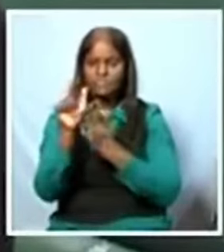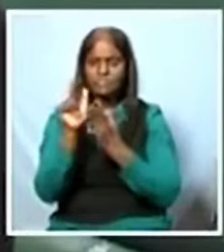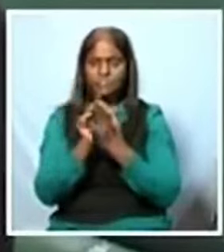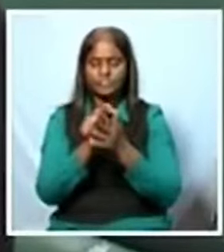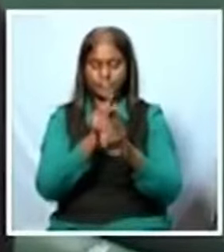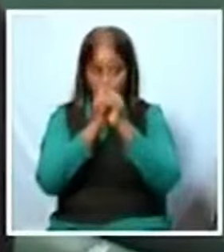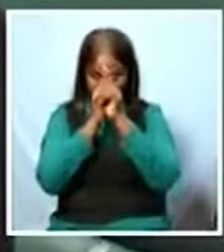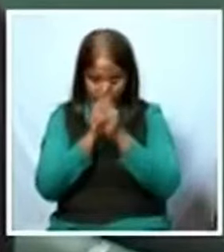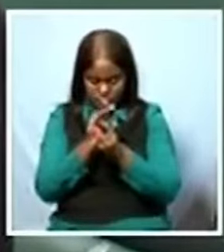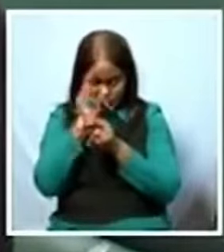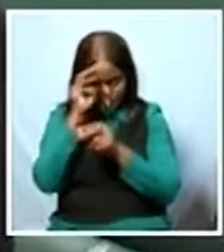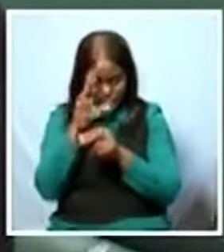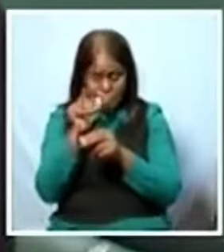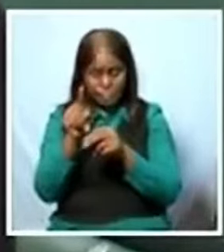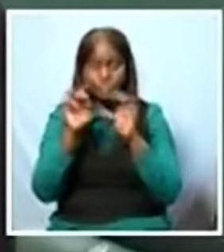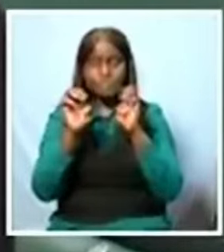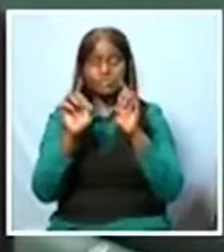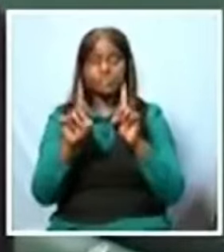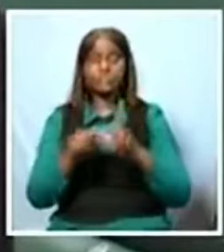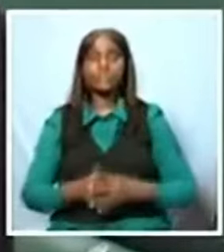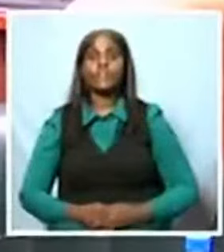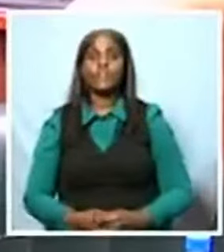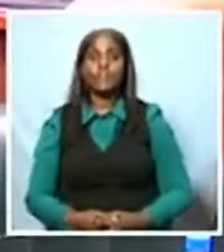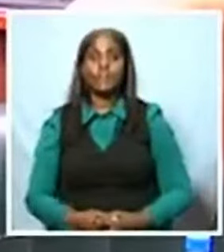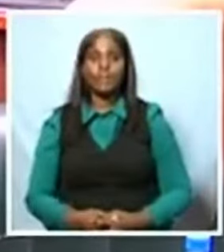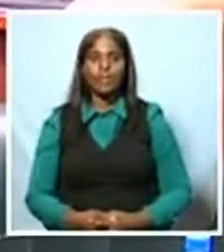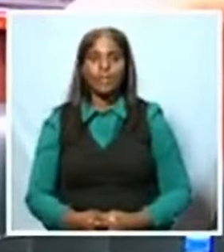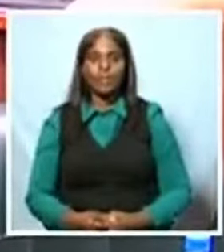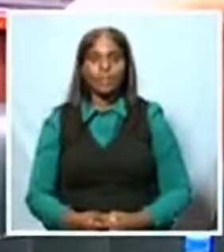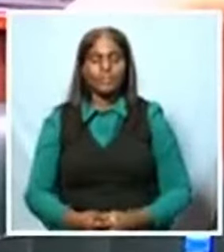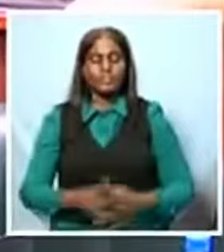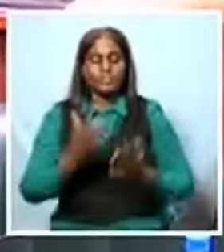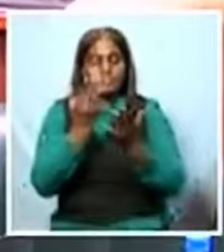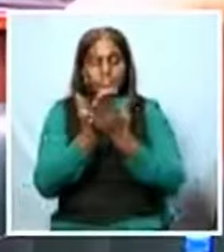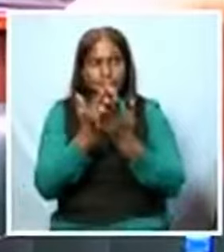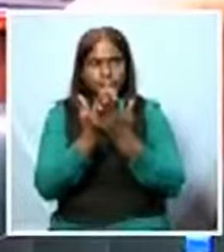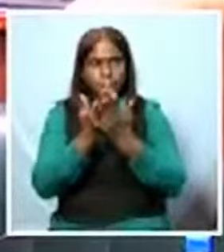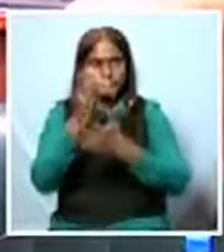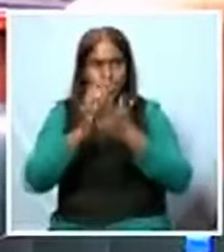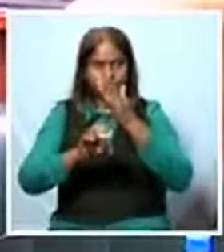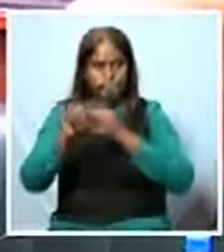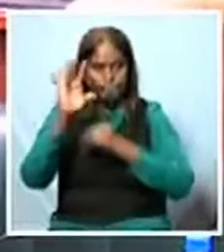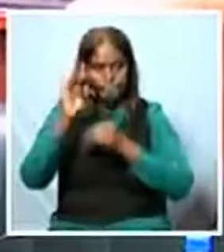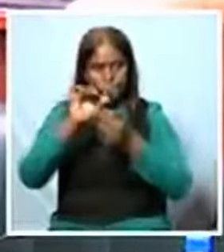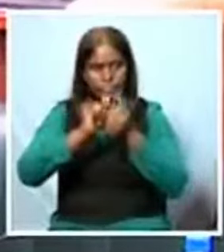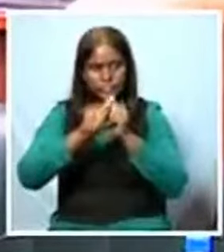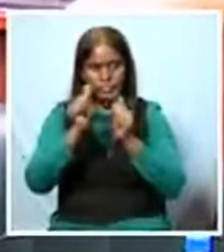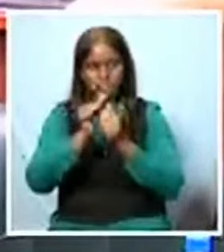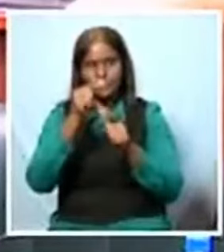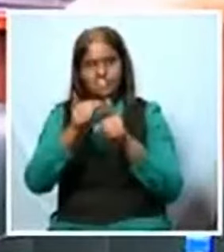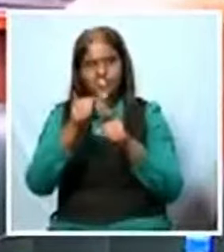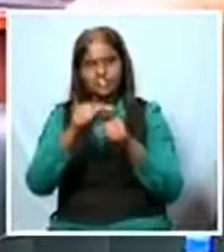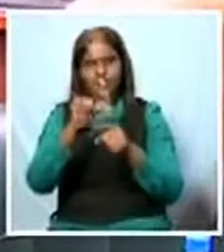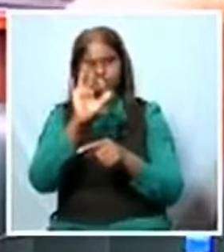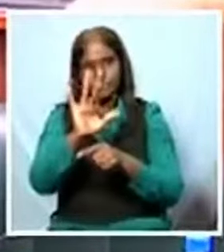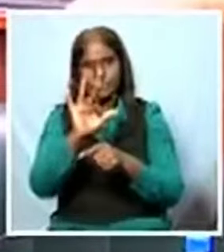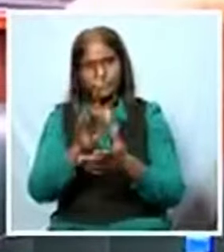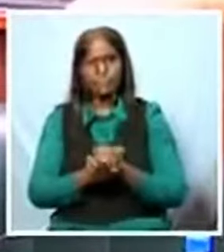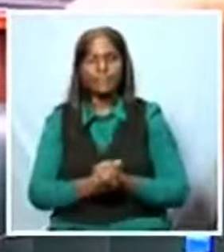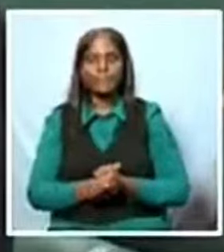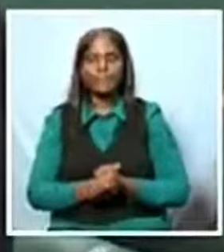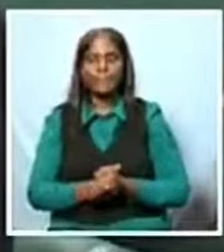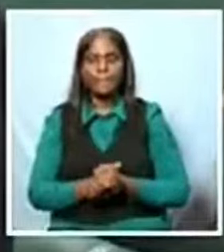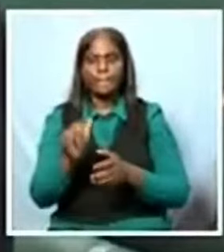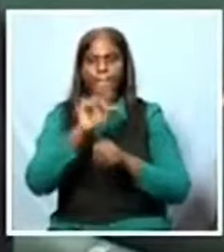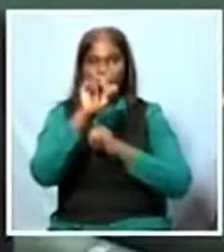The Honorable Minister of Education. I beg to move that clause 17 be amended with words as circulated.